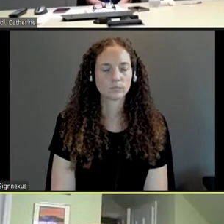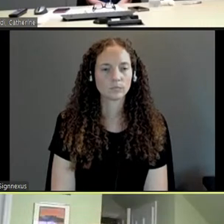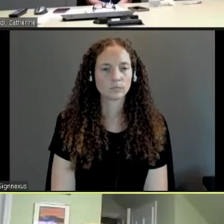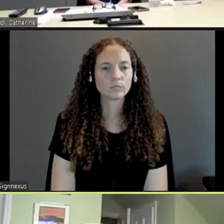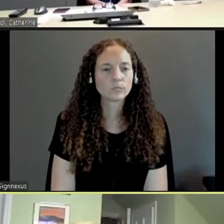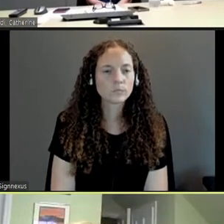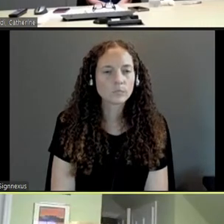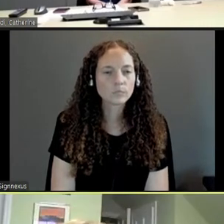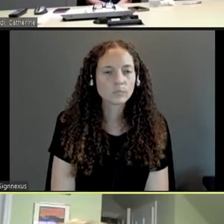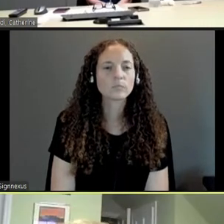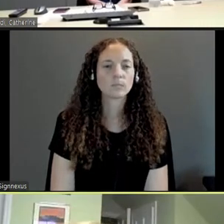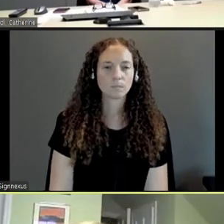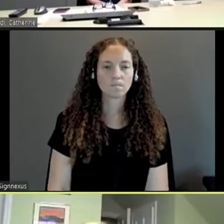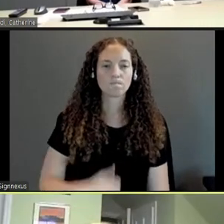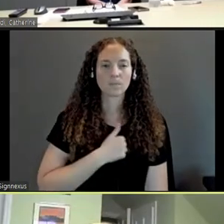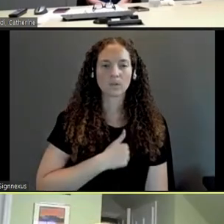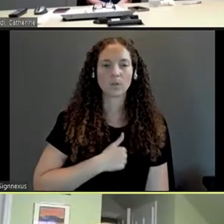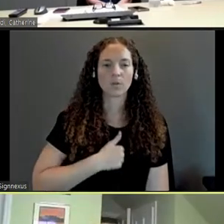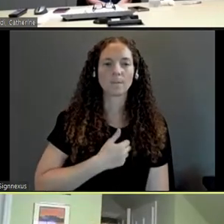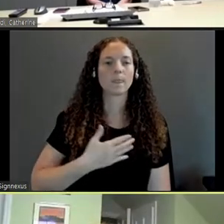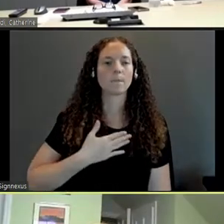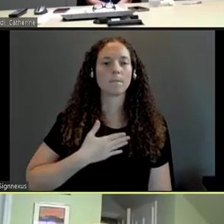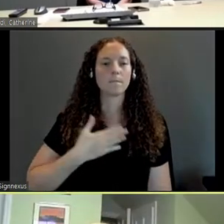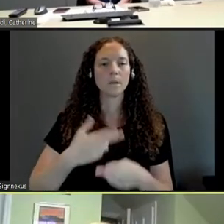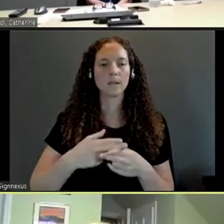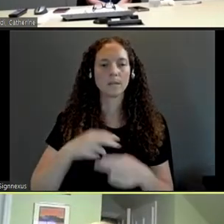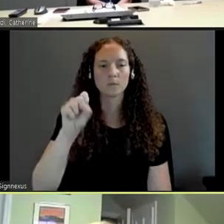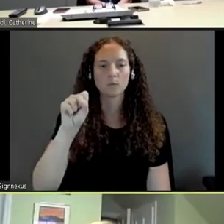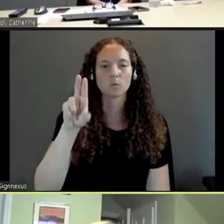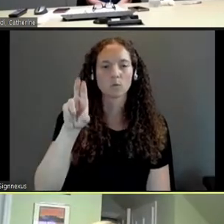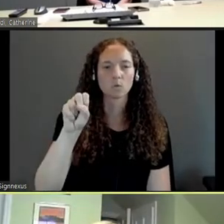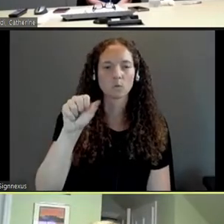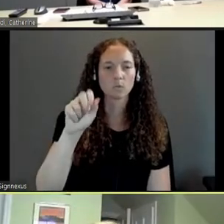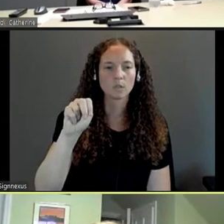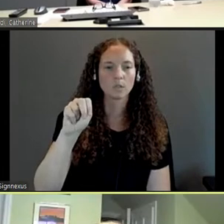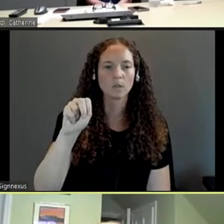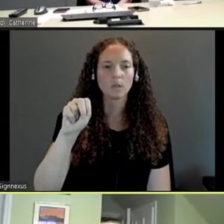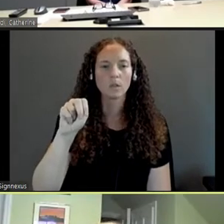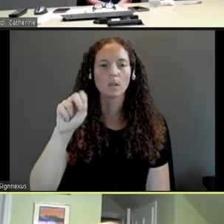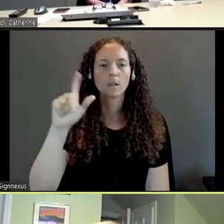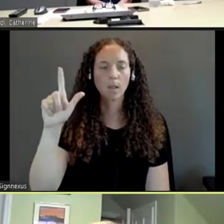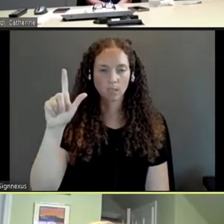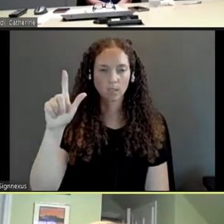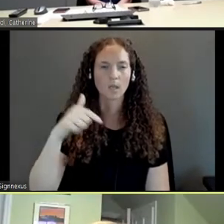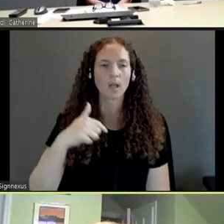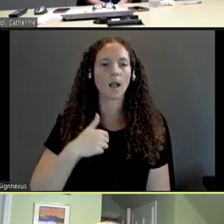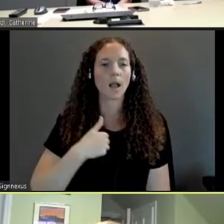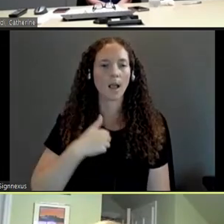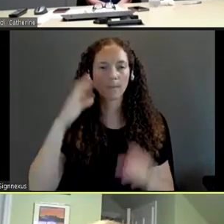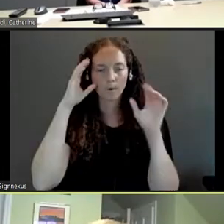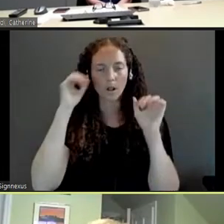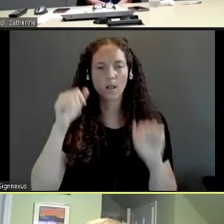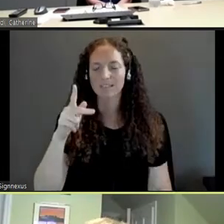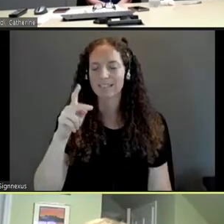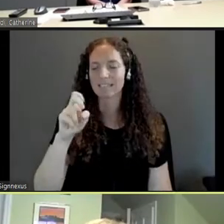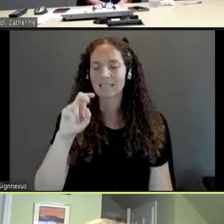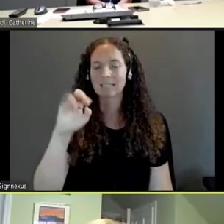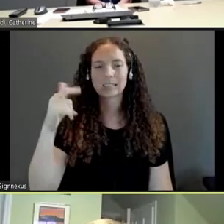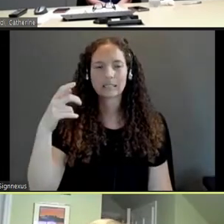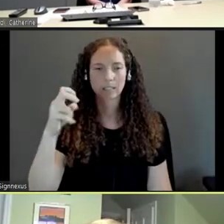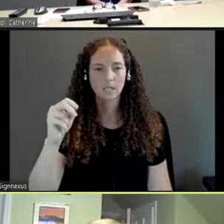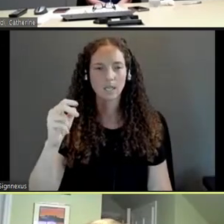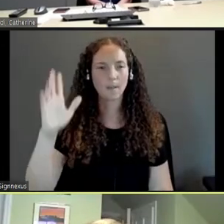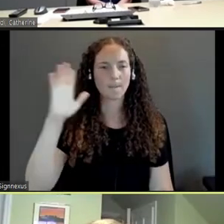Okay, sorry about that. My name is Susan Lopatkin. I'm the mayor of the Village of Kensington and past president of the Great Neck Village